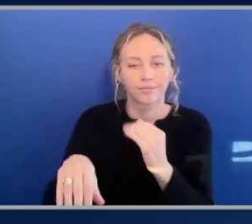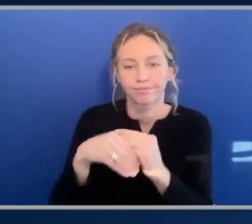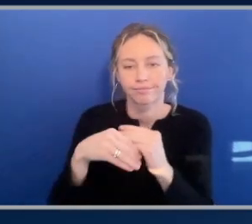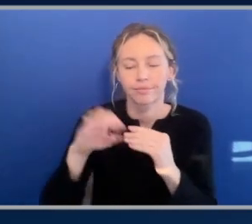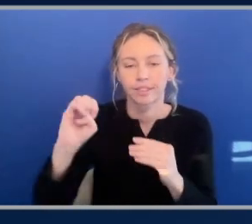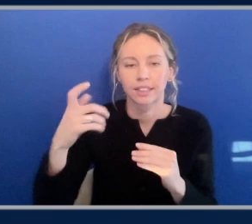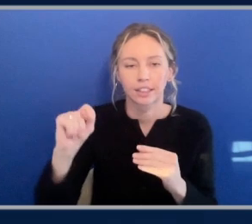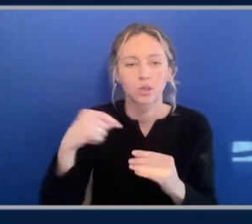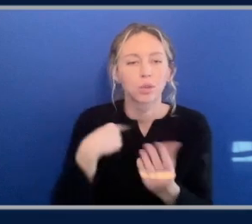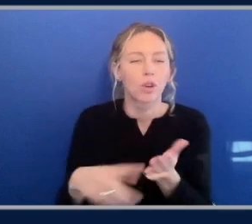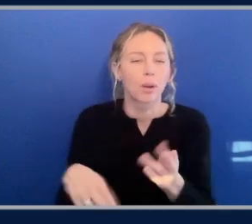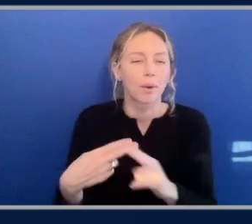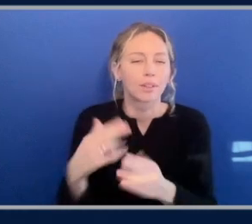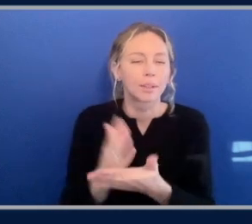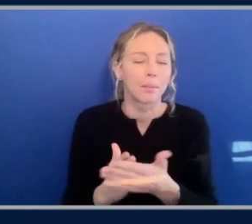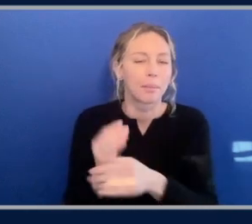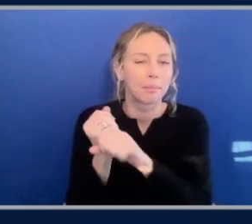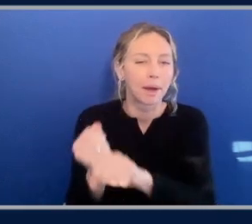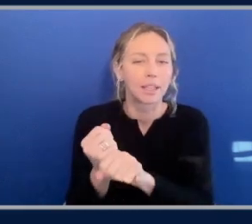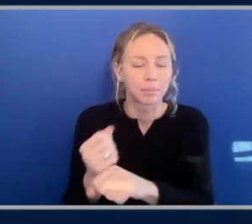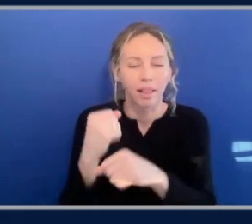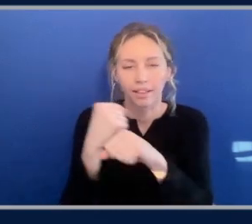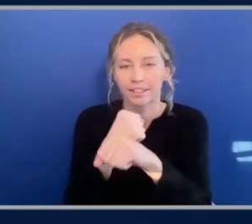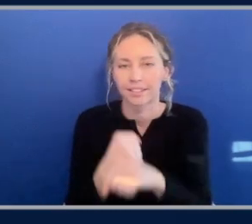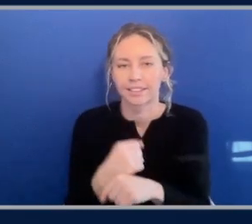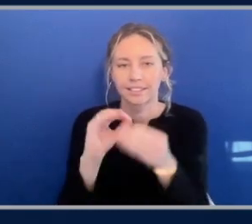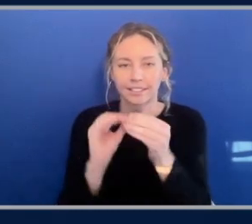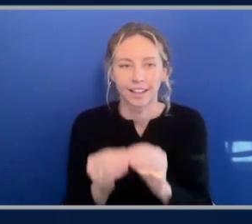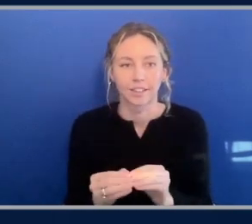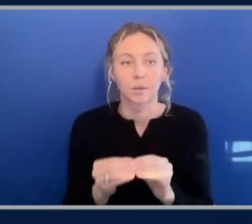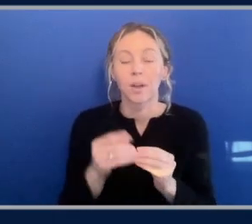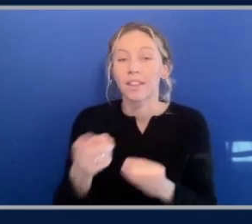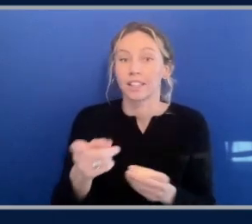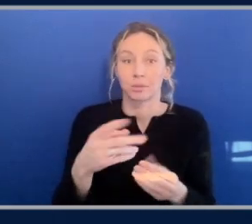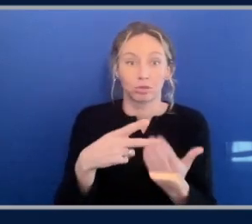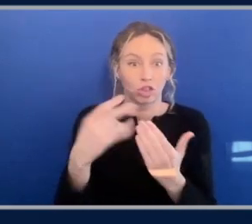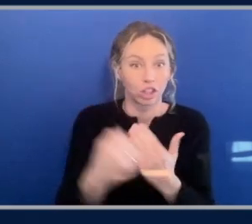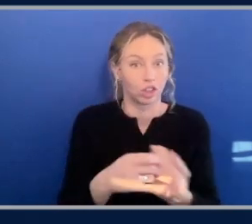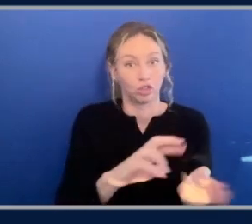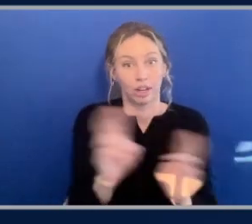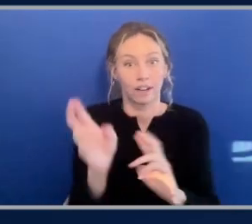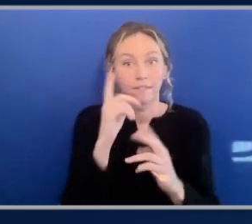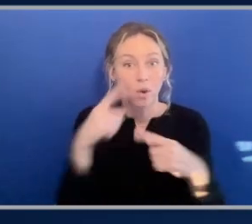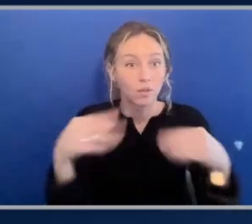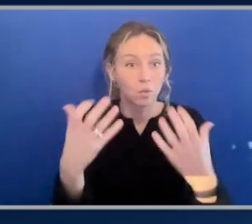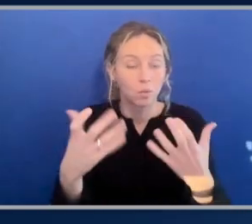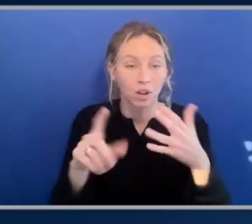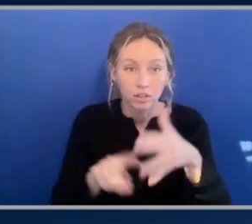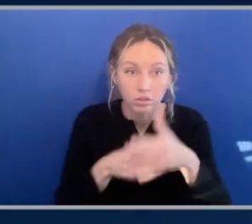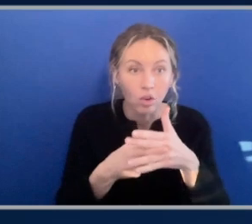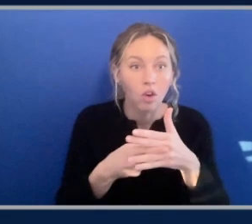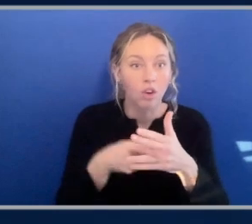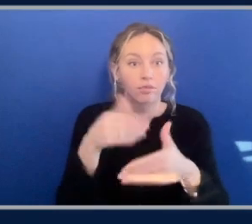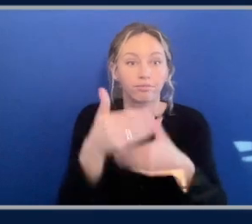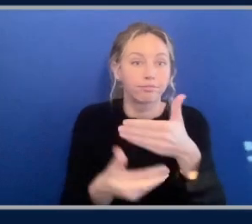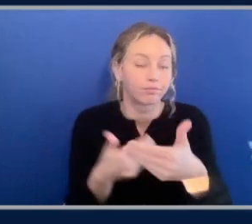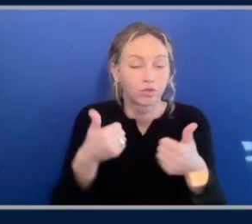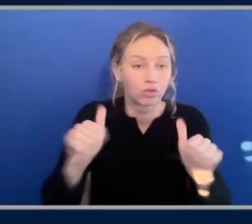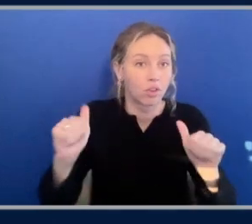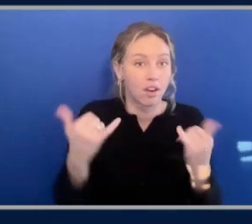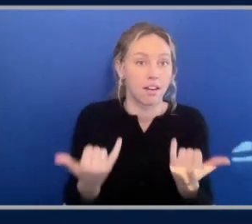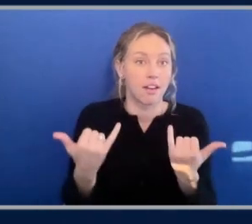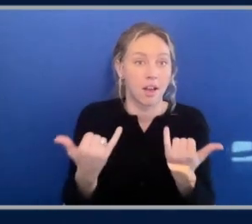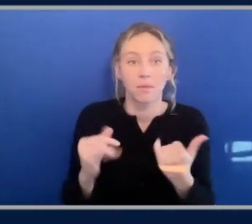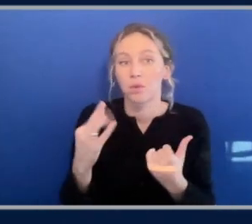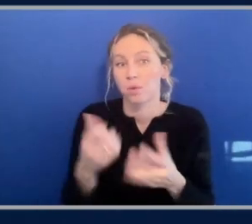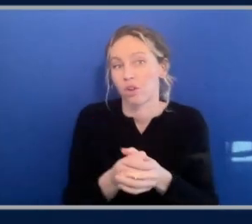stats. Exactly. We were actually getting some data out there. So this project is ready for you if you want to jump in and grow or jump in and try it out right now. And if you want to grow